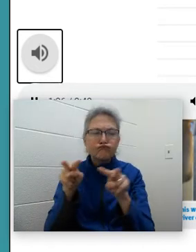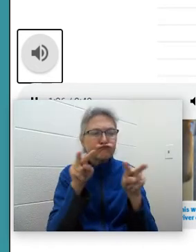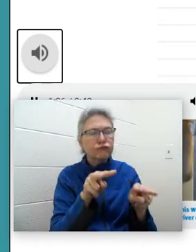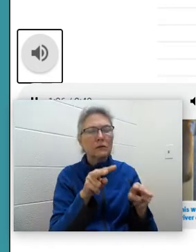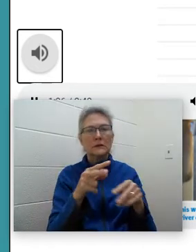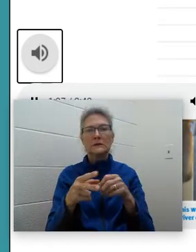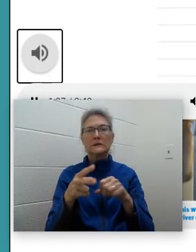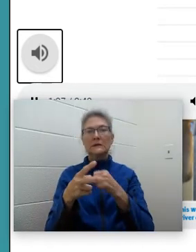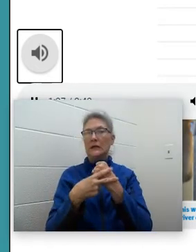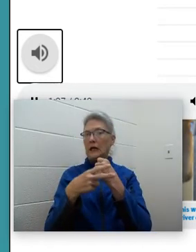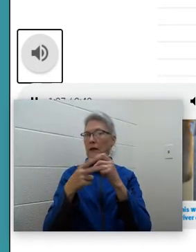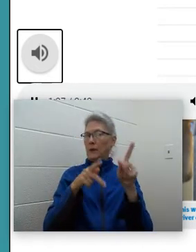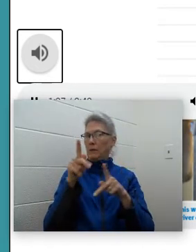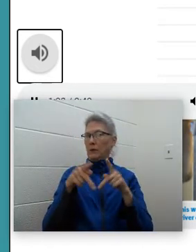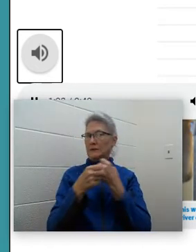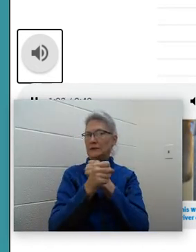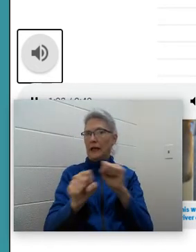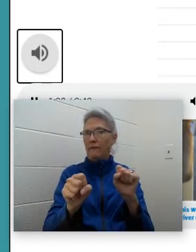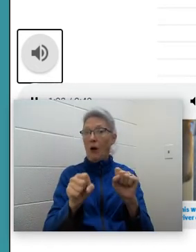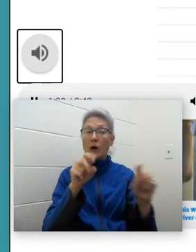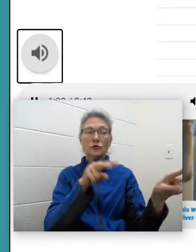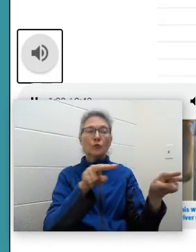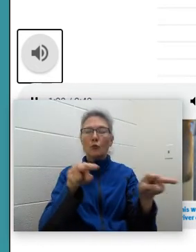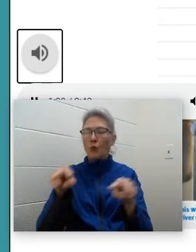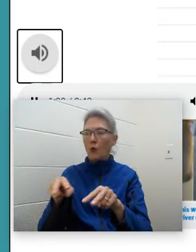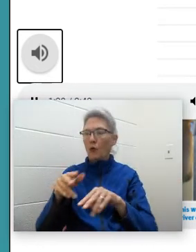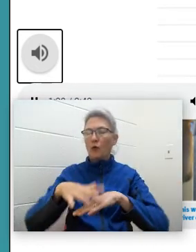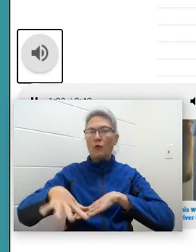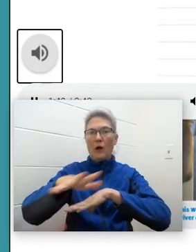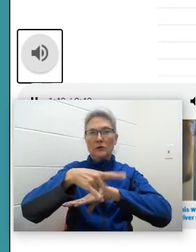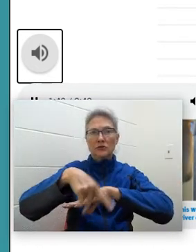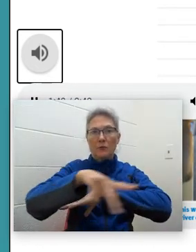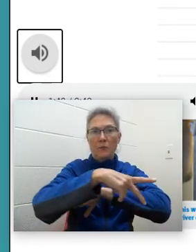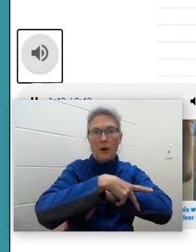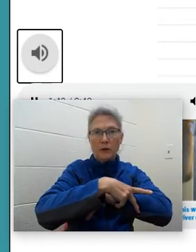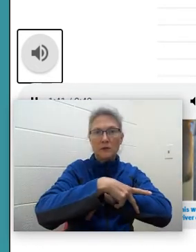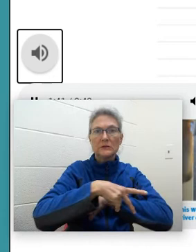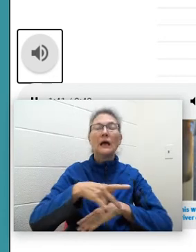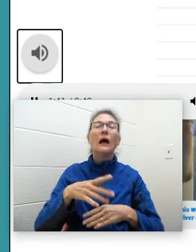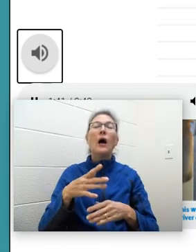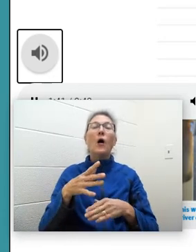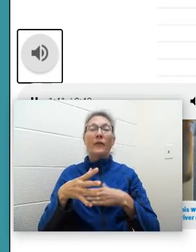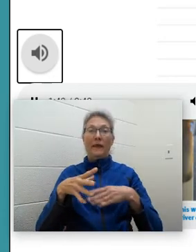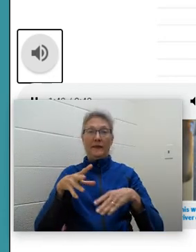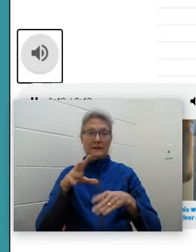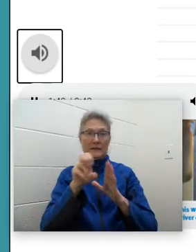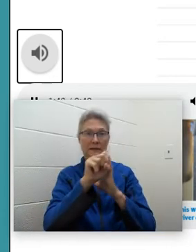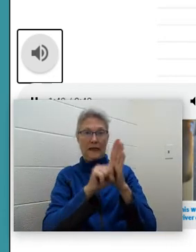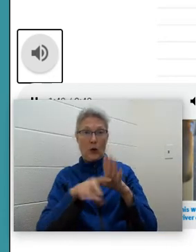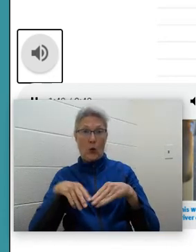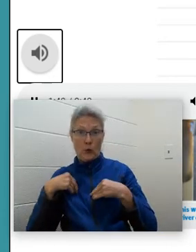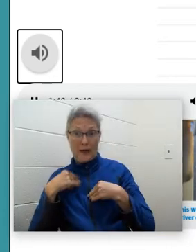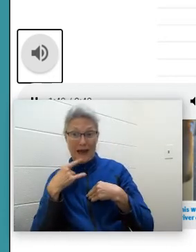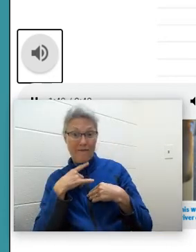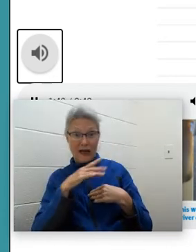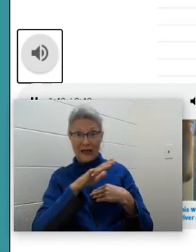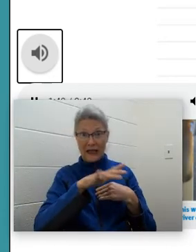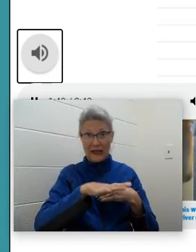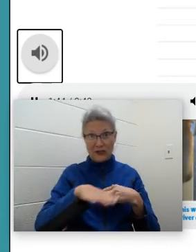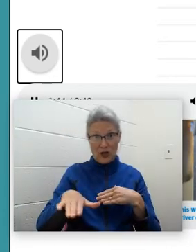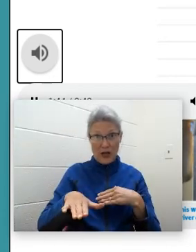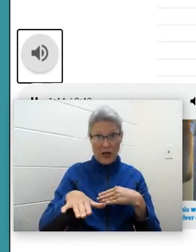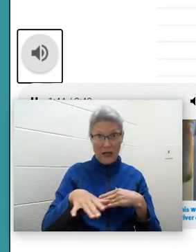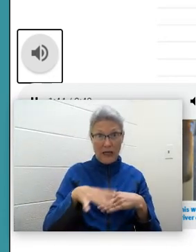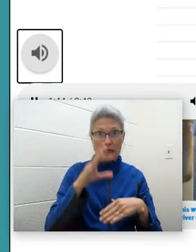monitor the grounds of parks and other public spaces now owned by the state. If a child is missing, the state police